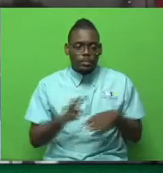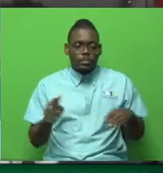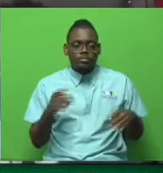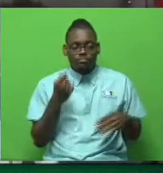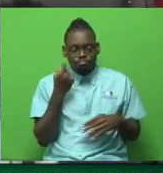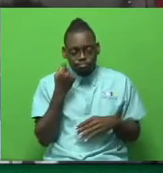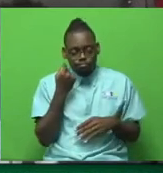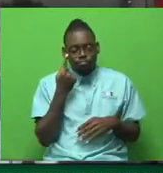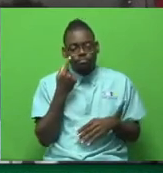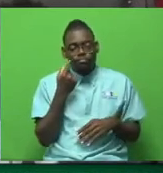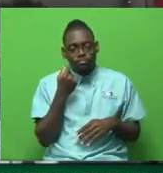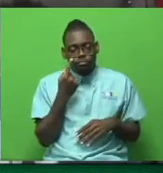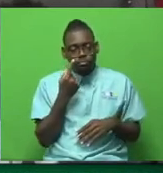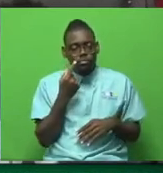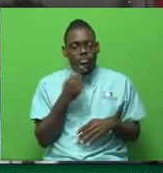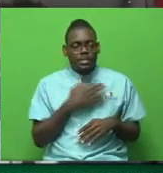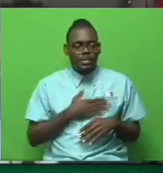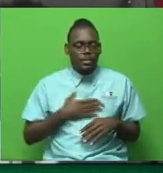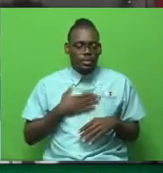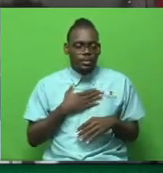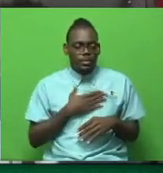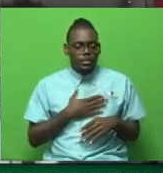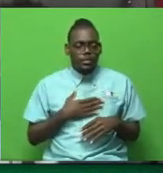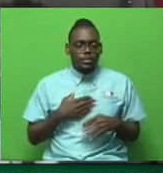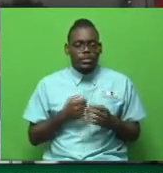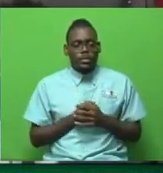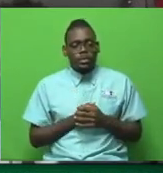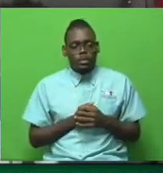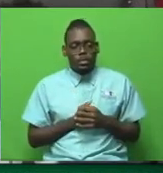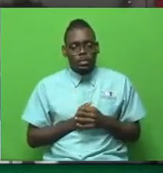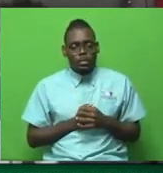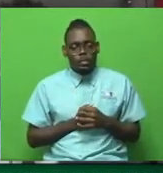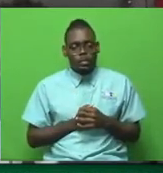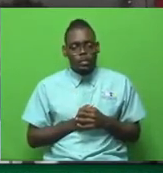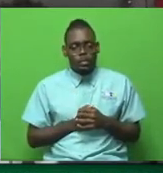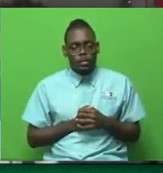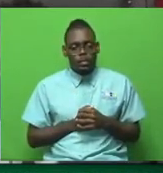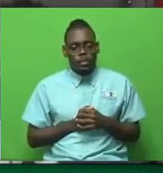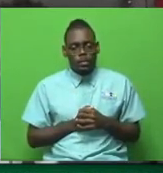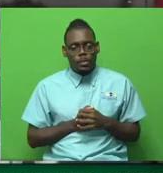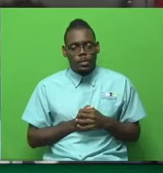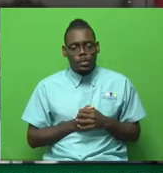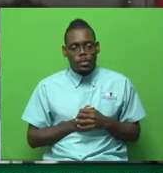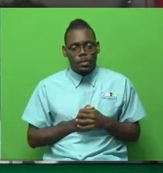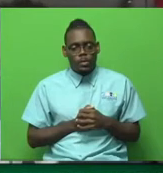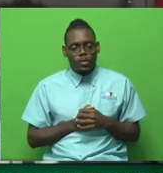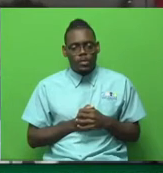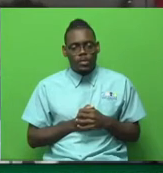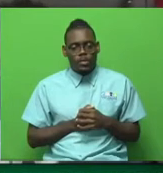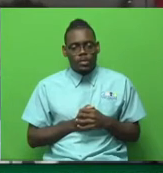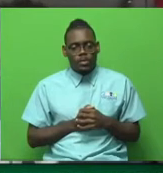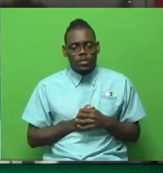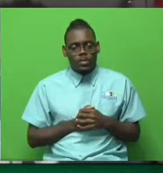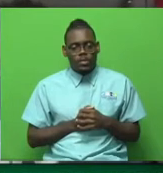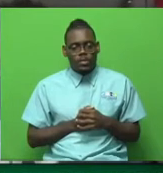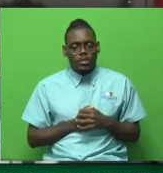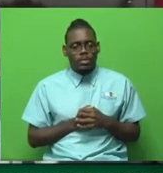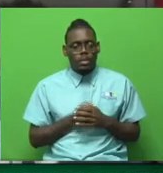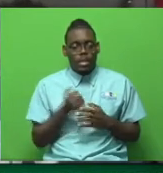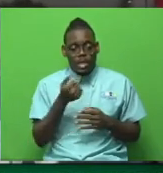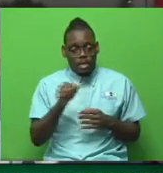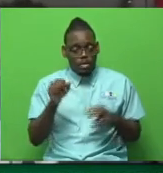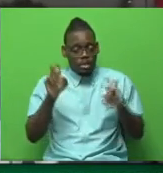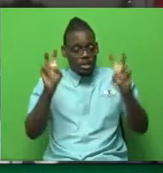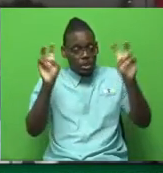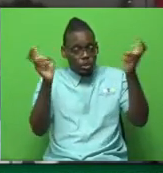it's well settled anything you quote becomes your words so if